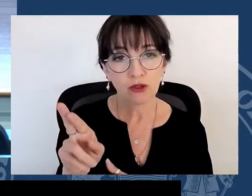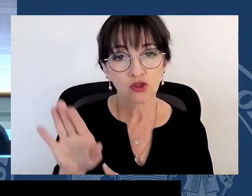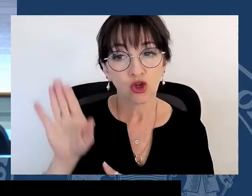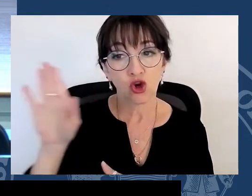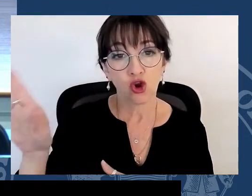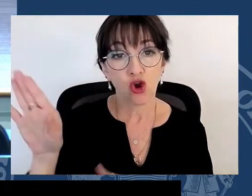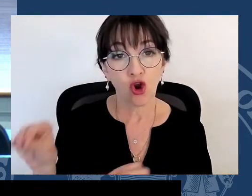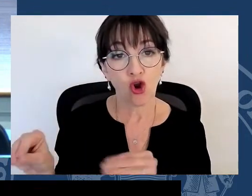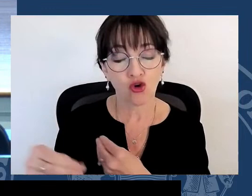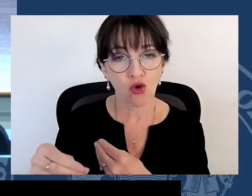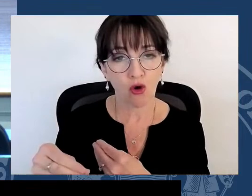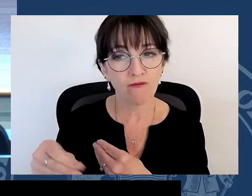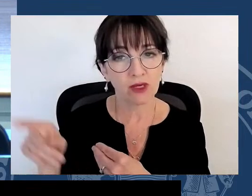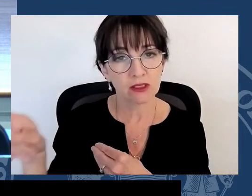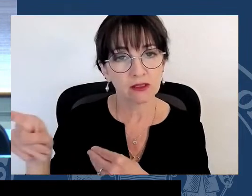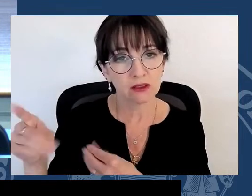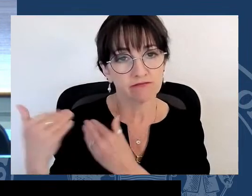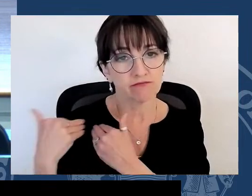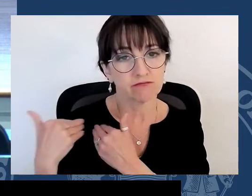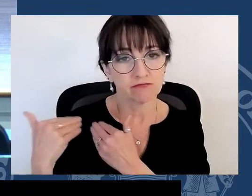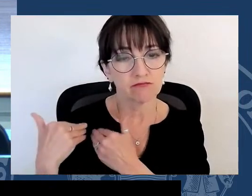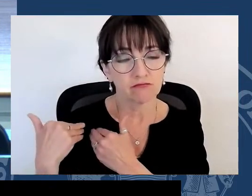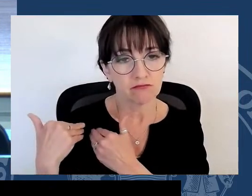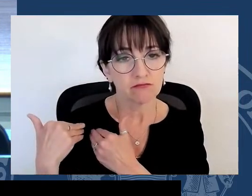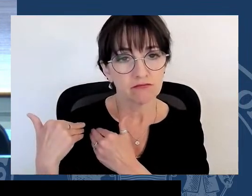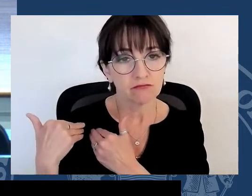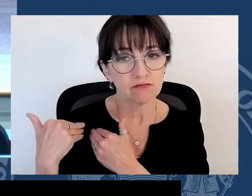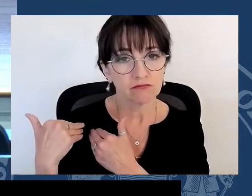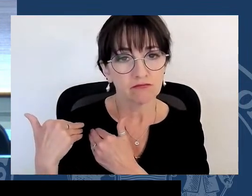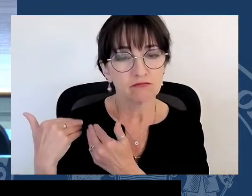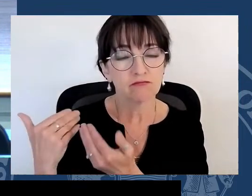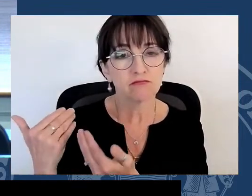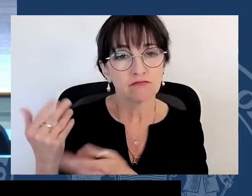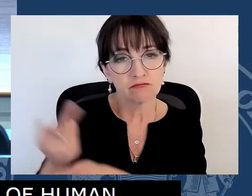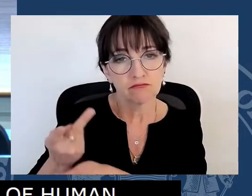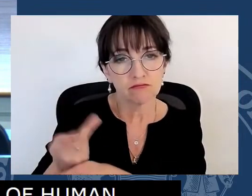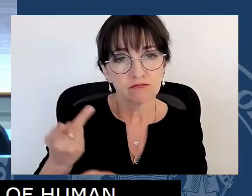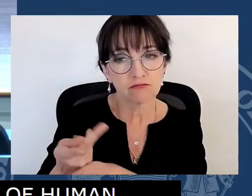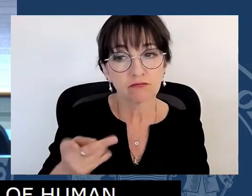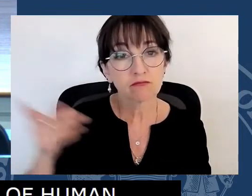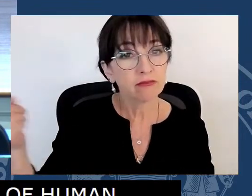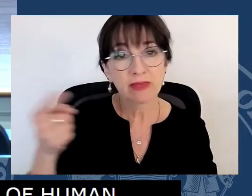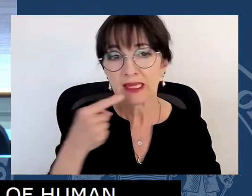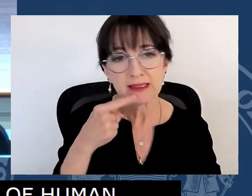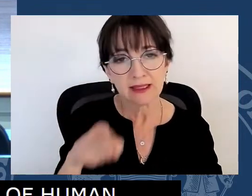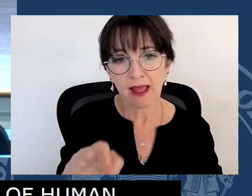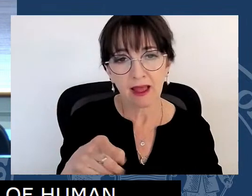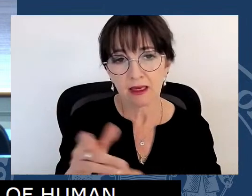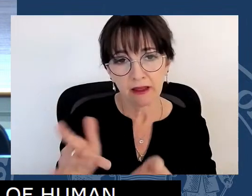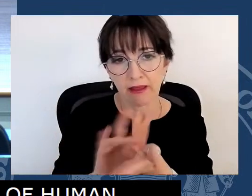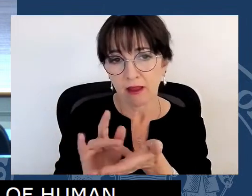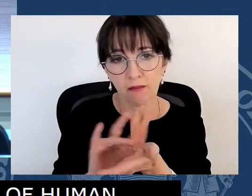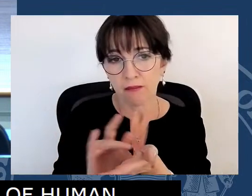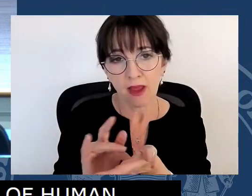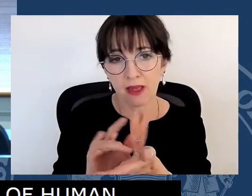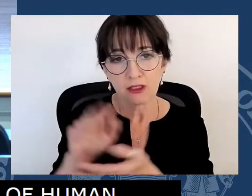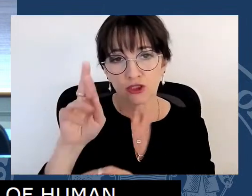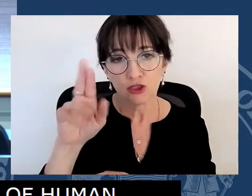all this. And she said that the prescription drug plan doesn't change from what it is today to Medicare